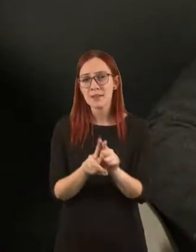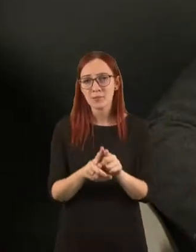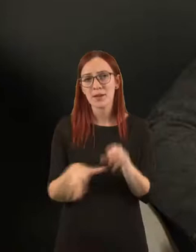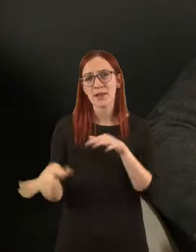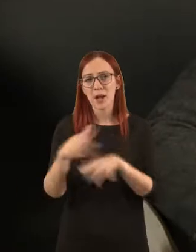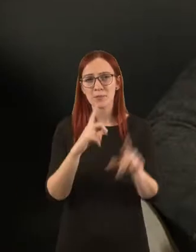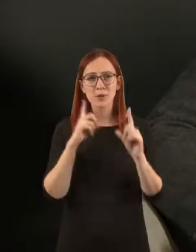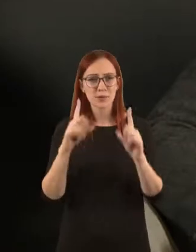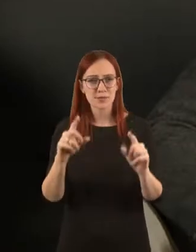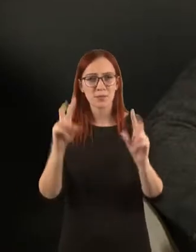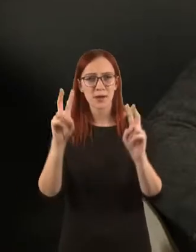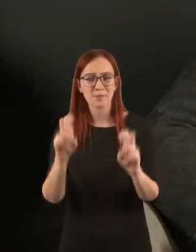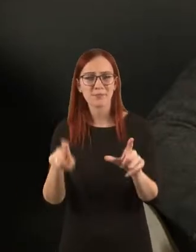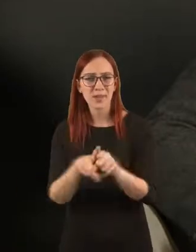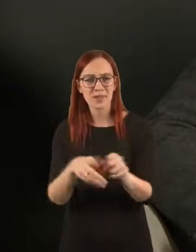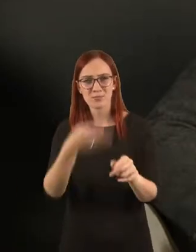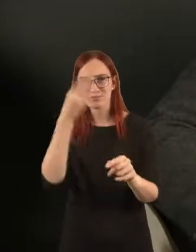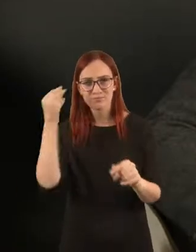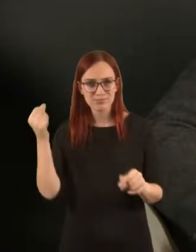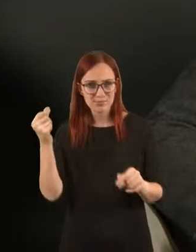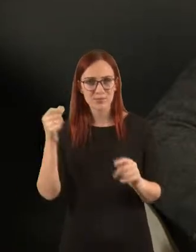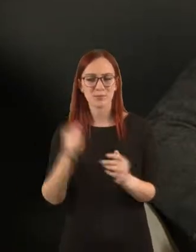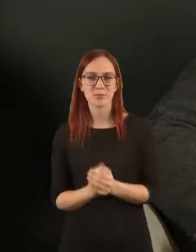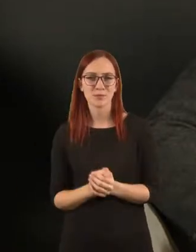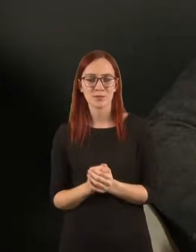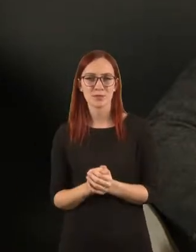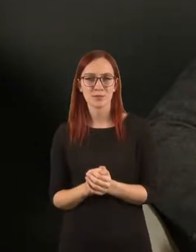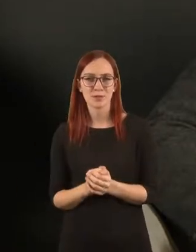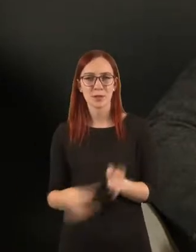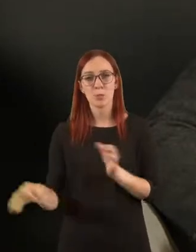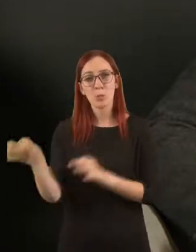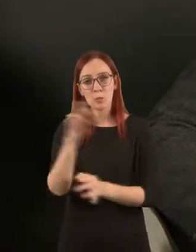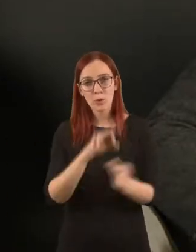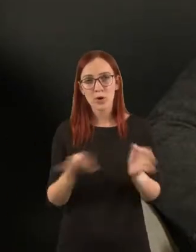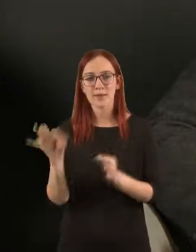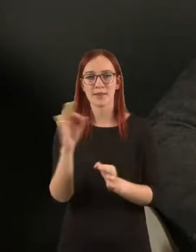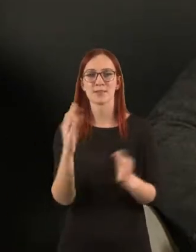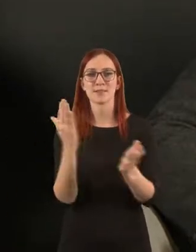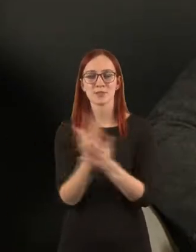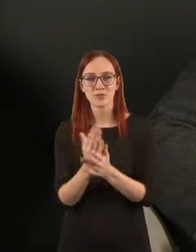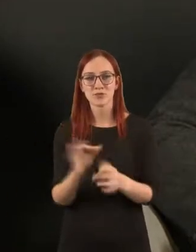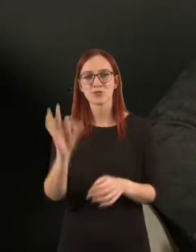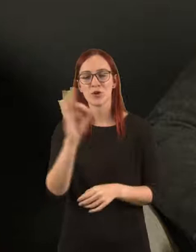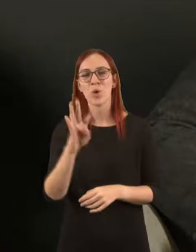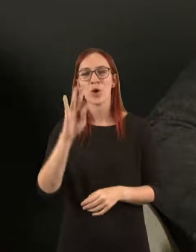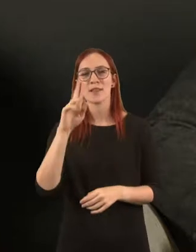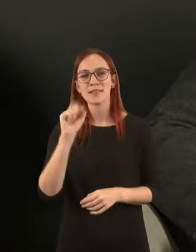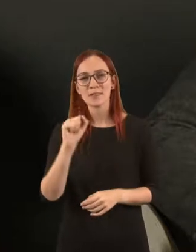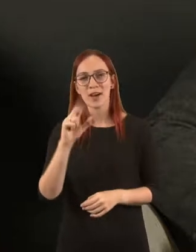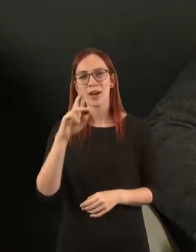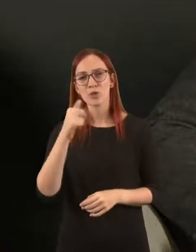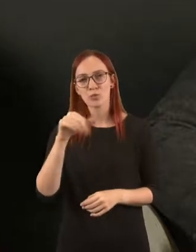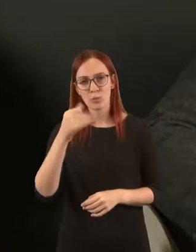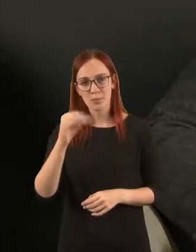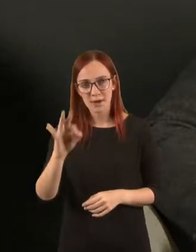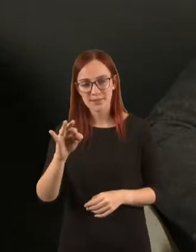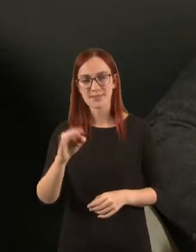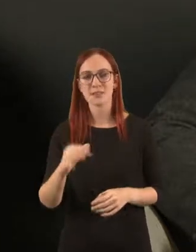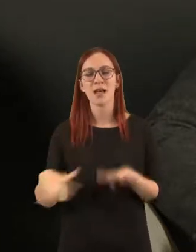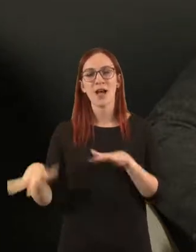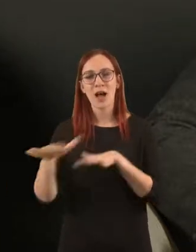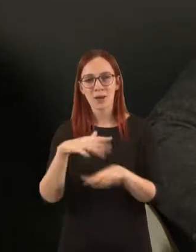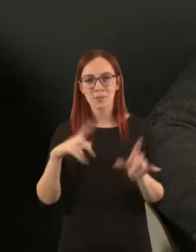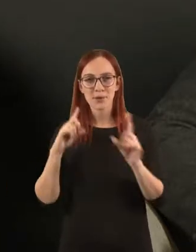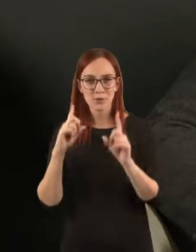information. And it is, well, we have to admit that the